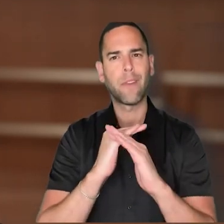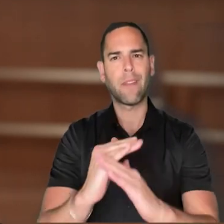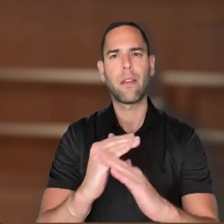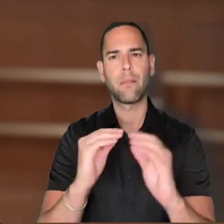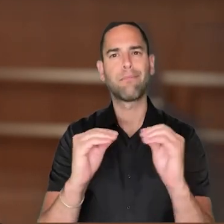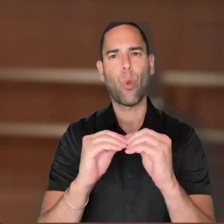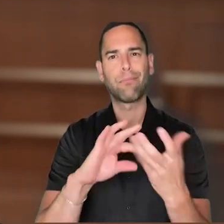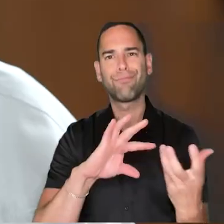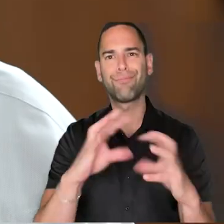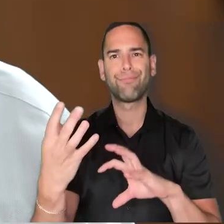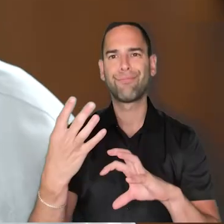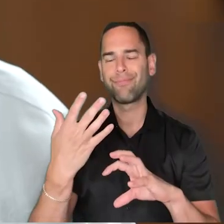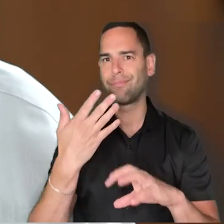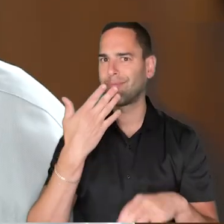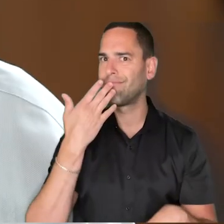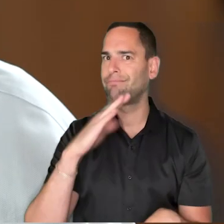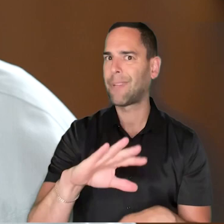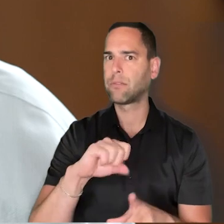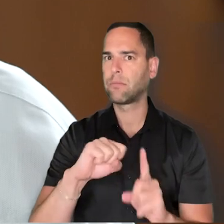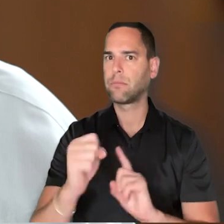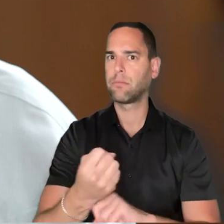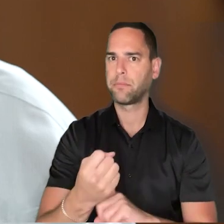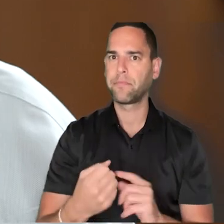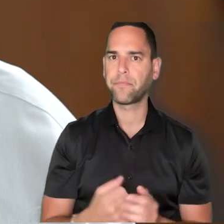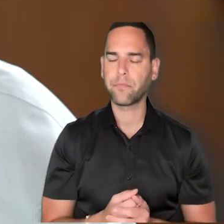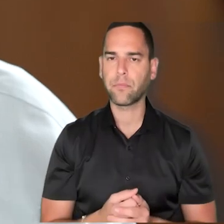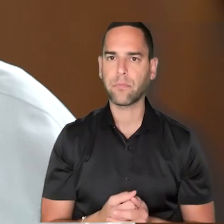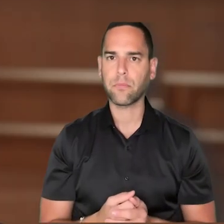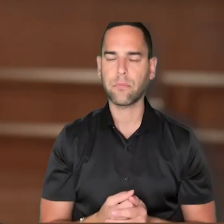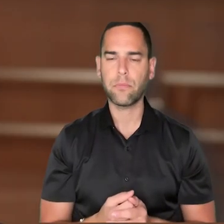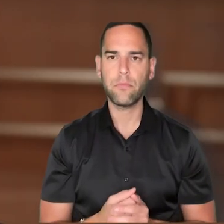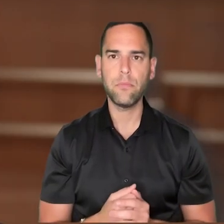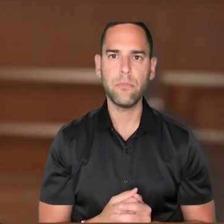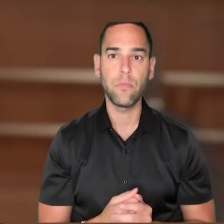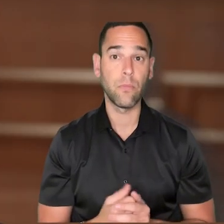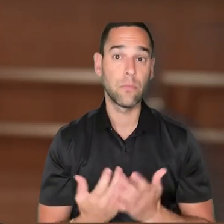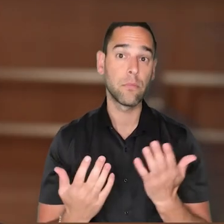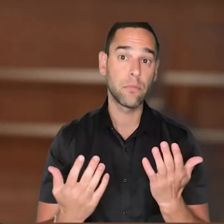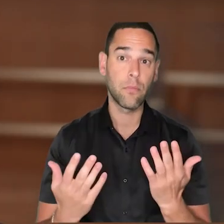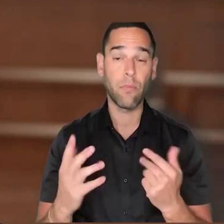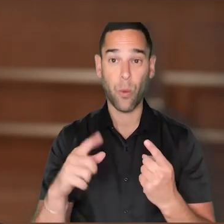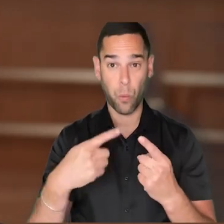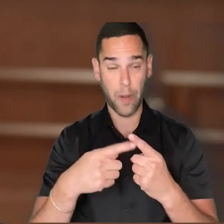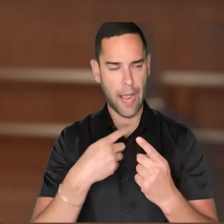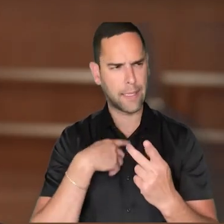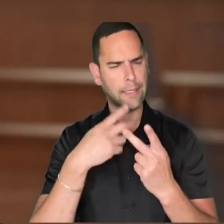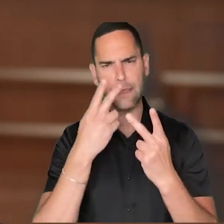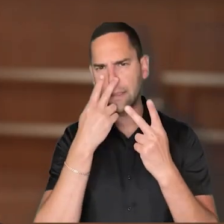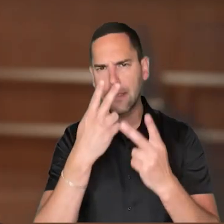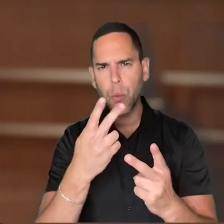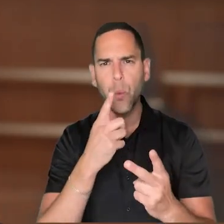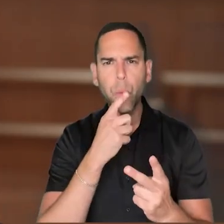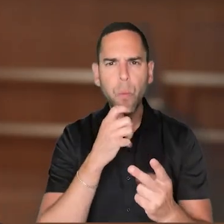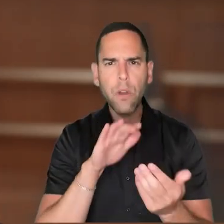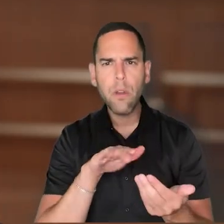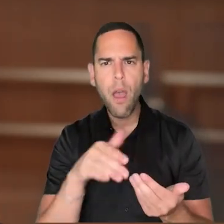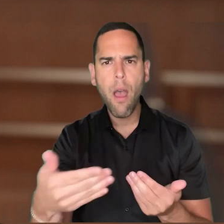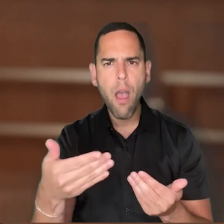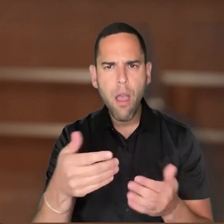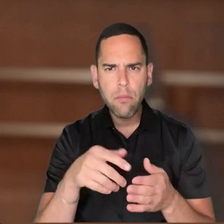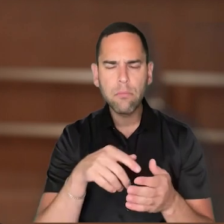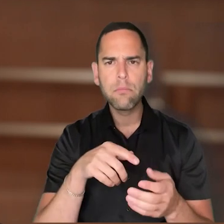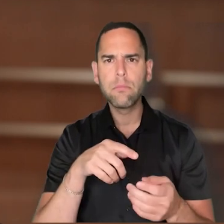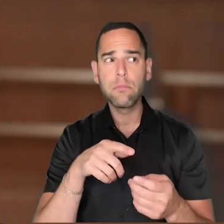I think help prevent further catastrophes. But when we look at the numbers of people who